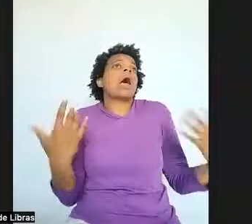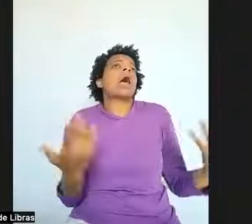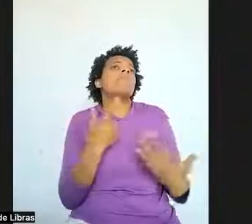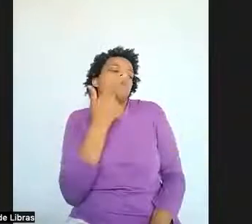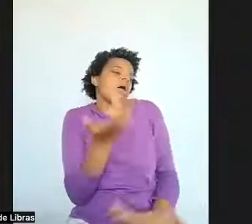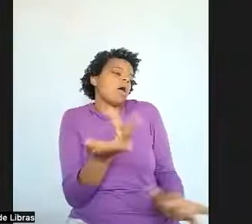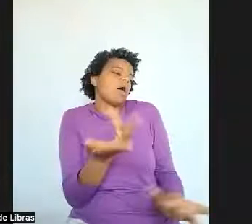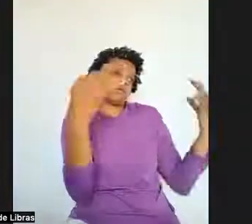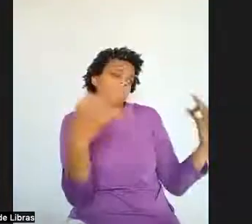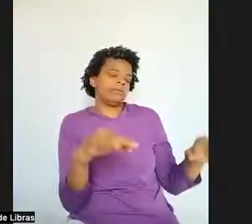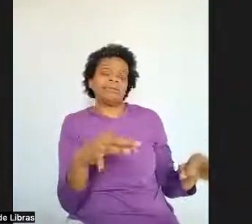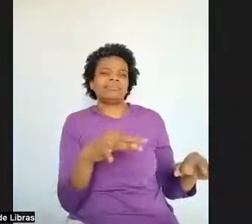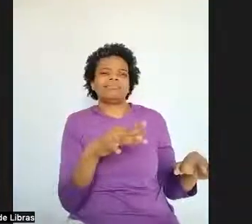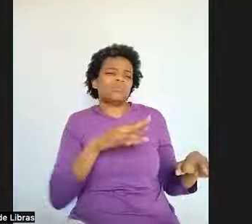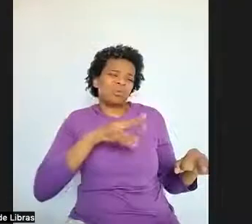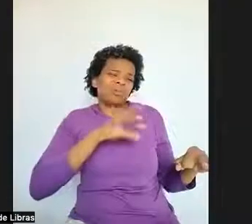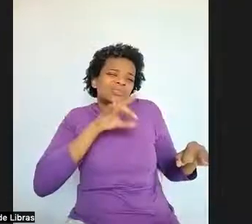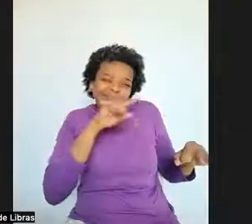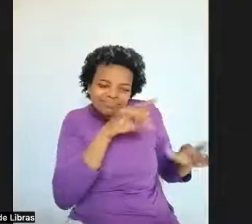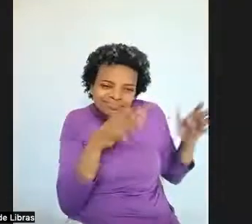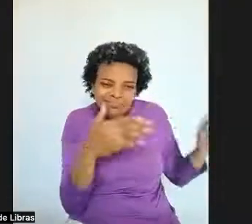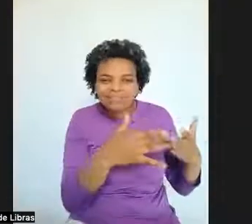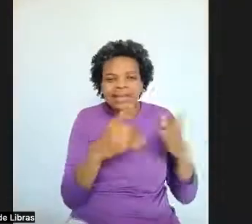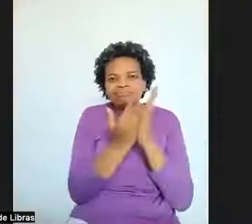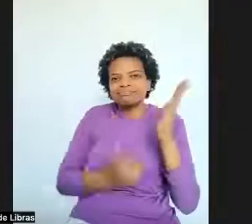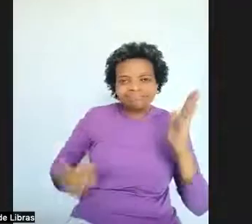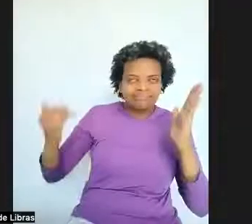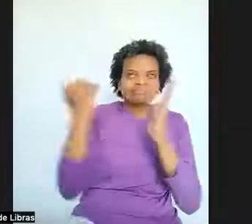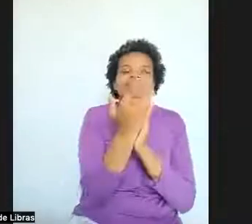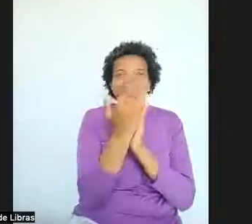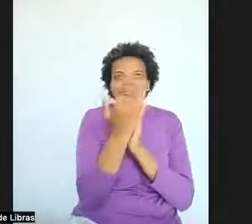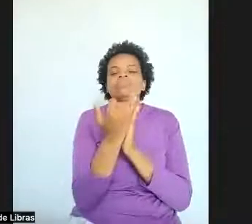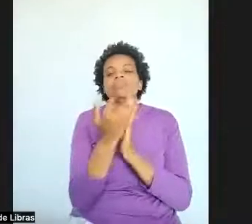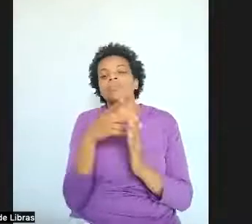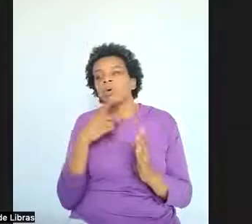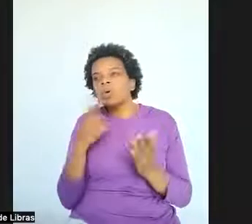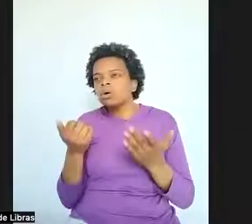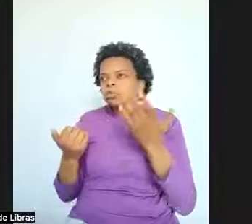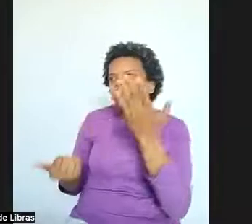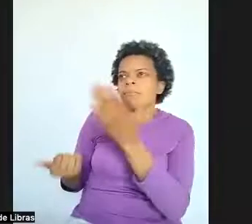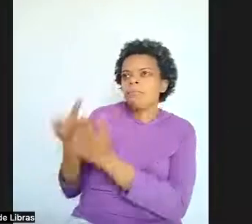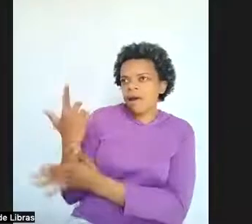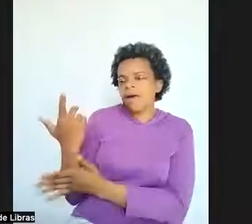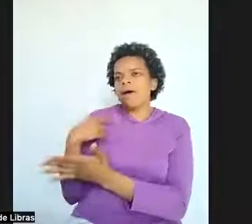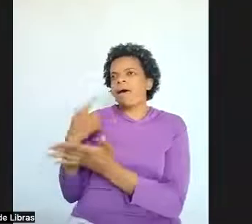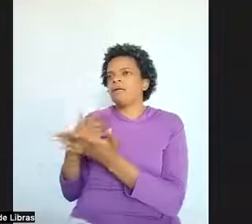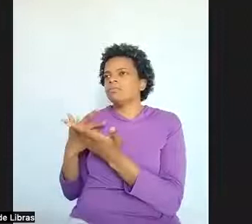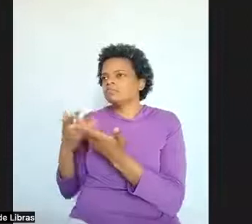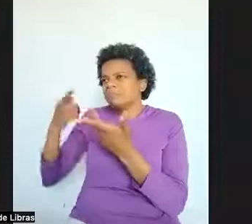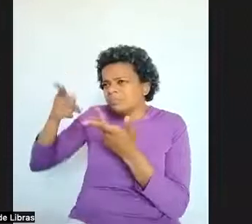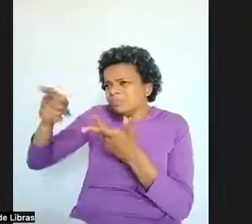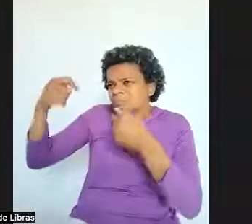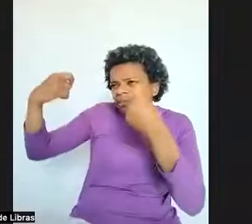throw something in the trash can and we say that we did something about it, because it goes beyond that. Because when we are buying, when